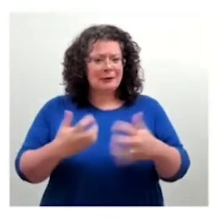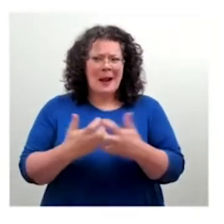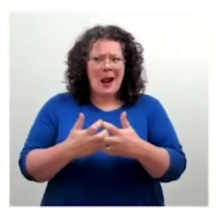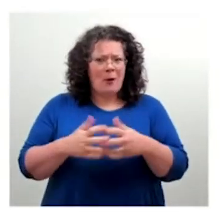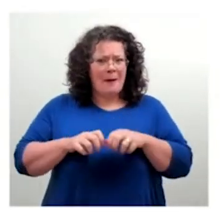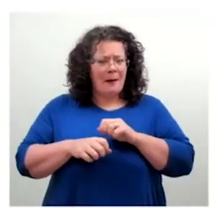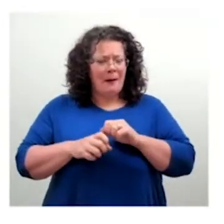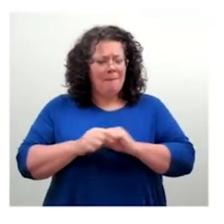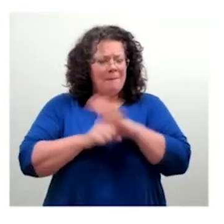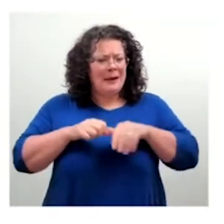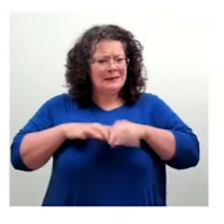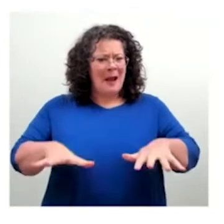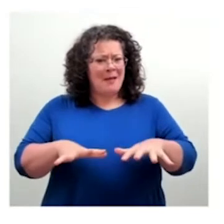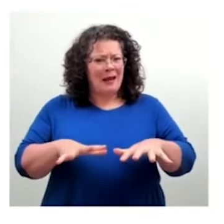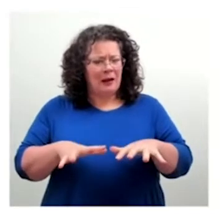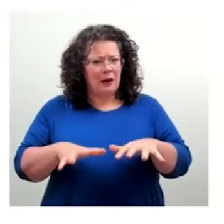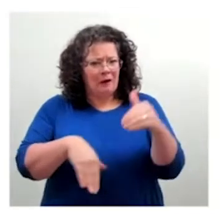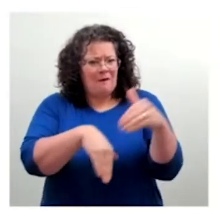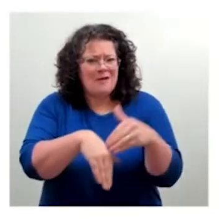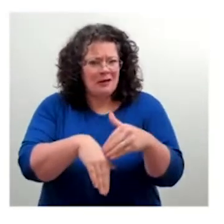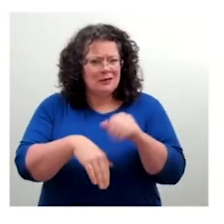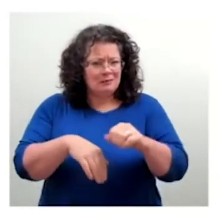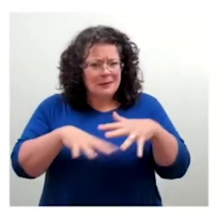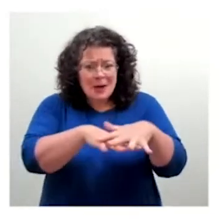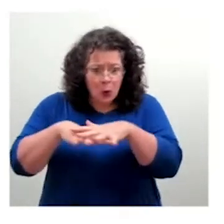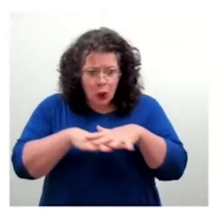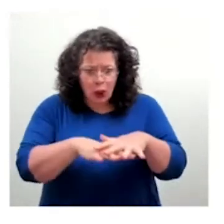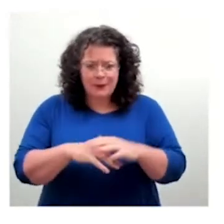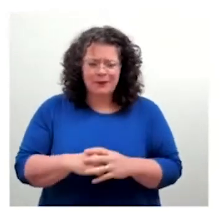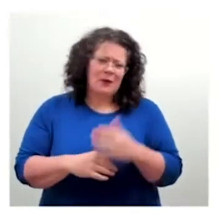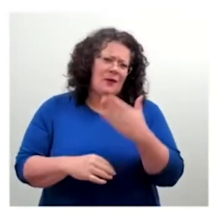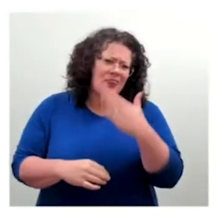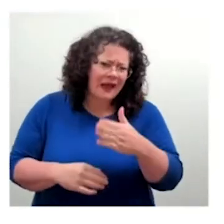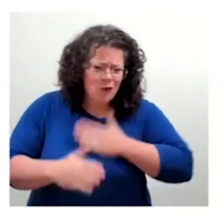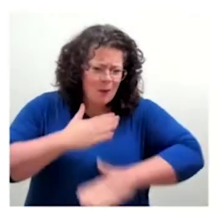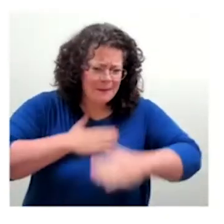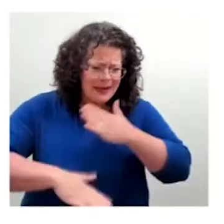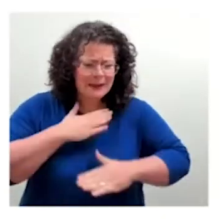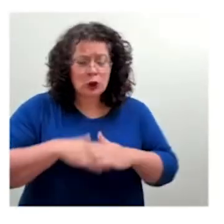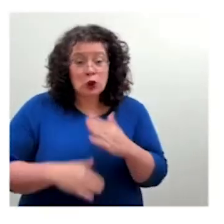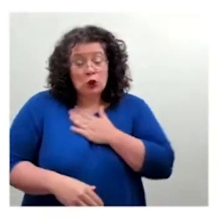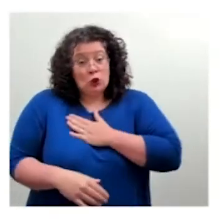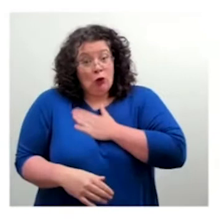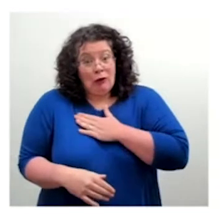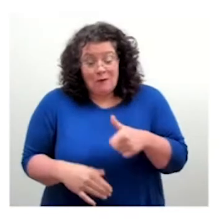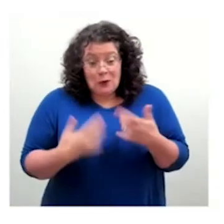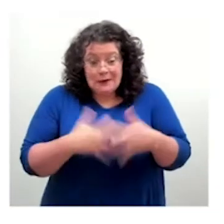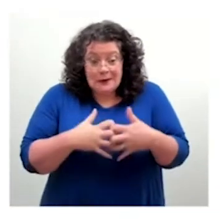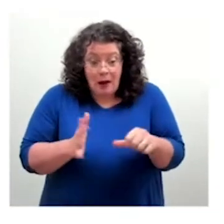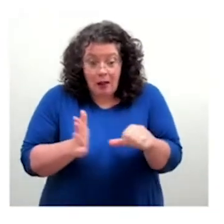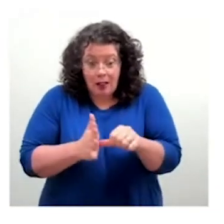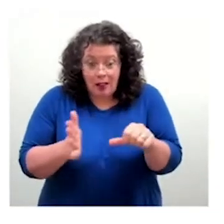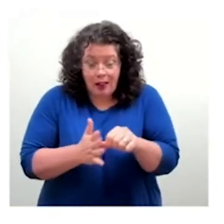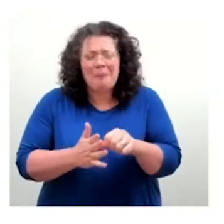and sorry for the technical difficulties, but thanks for having me. My name is Irene Barikirika, the founder